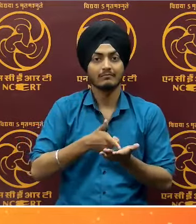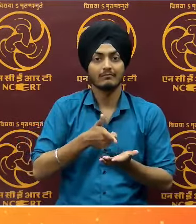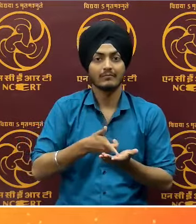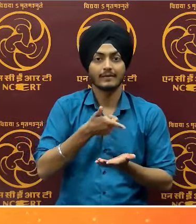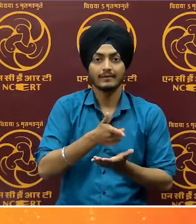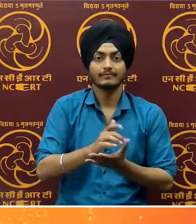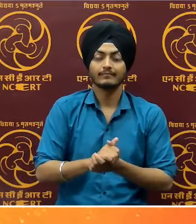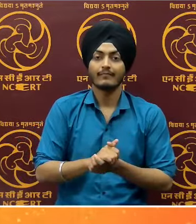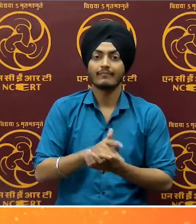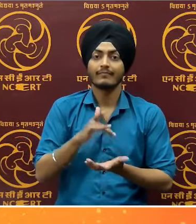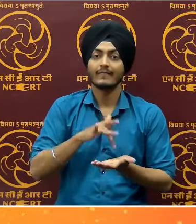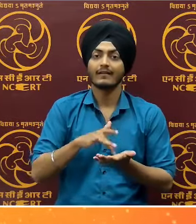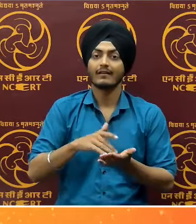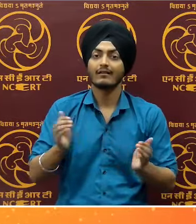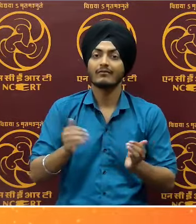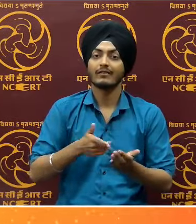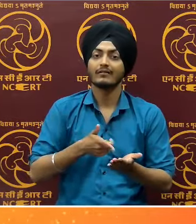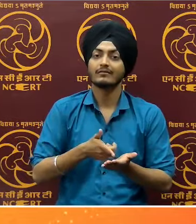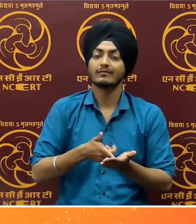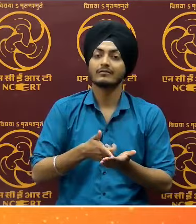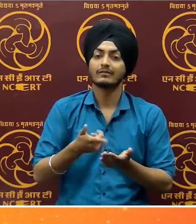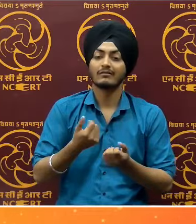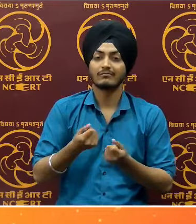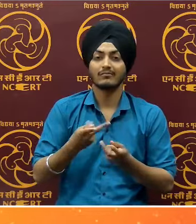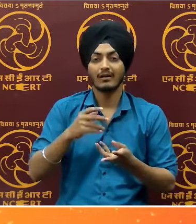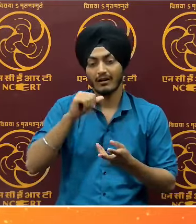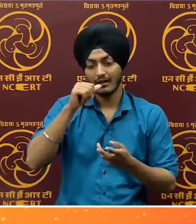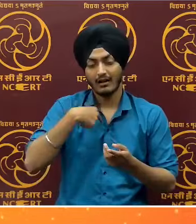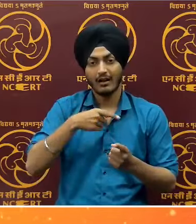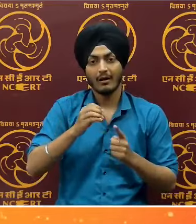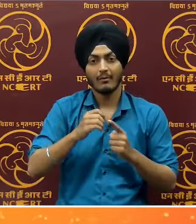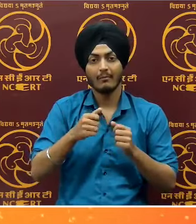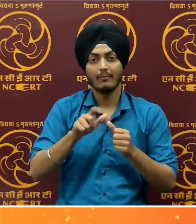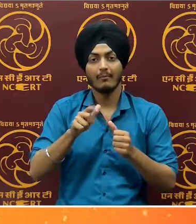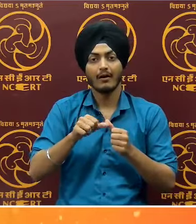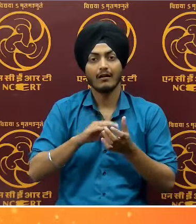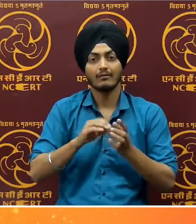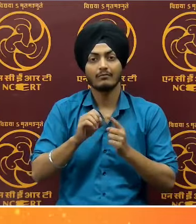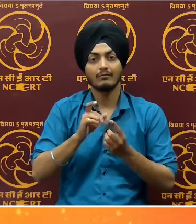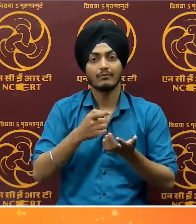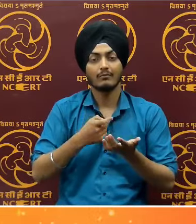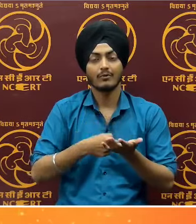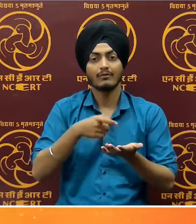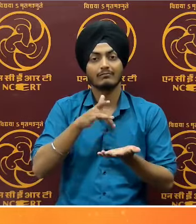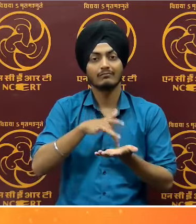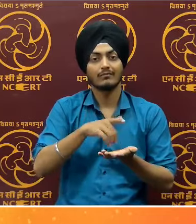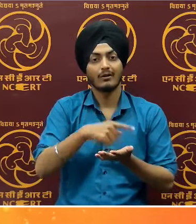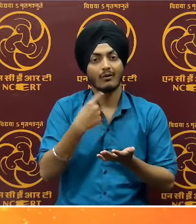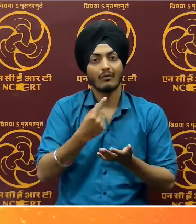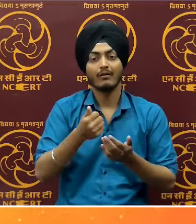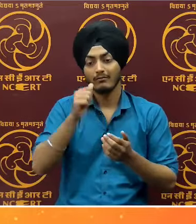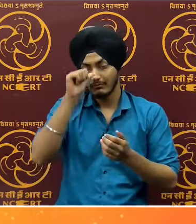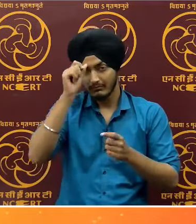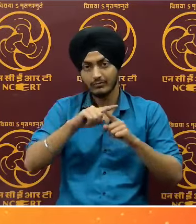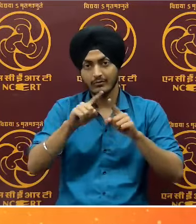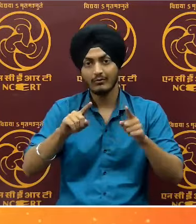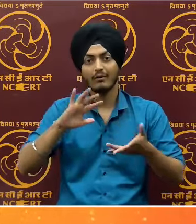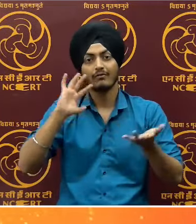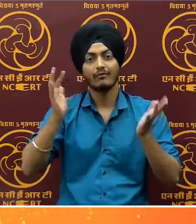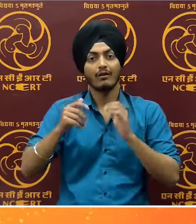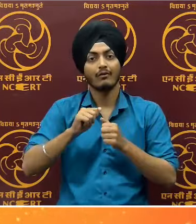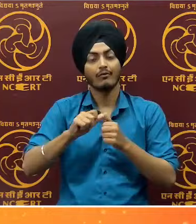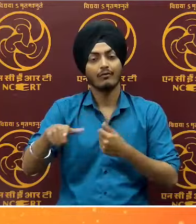of Palampur or in most of the country? Actually, village of Palampur is a very typical village which which depicts